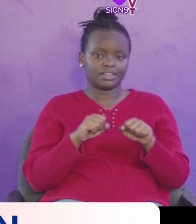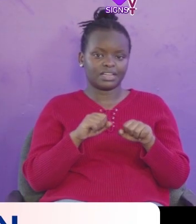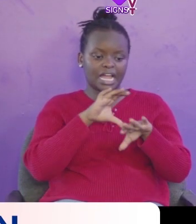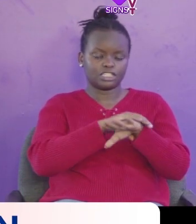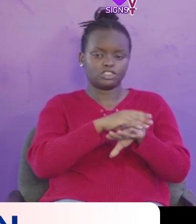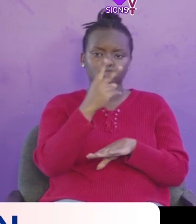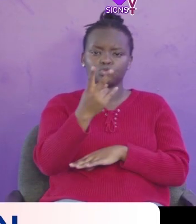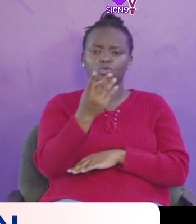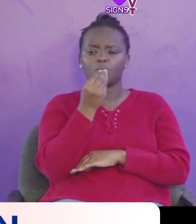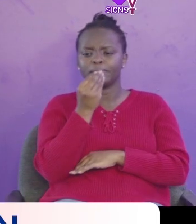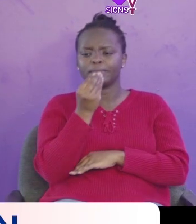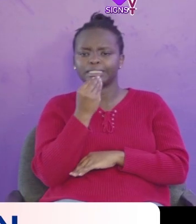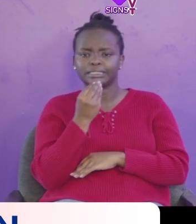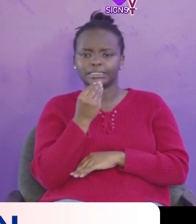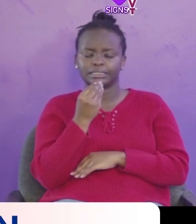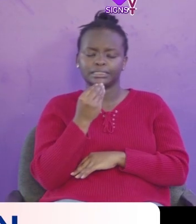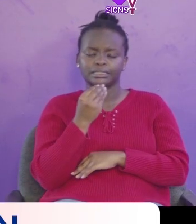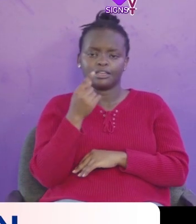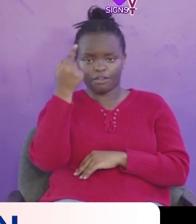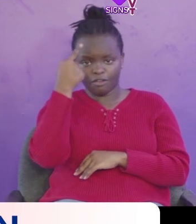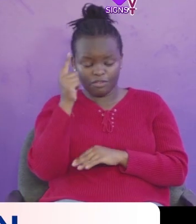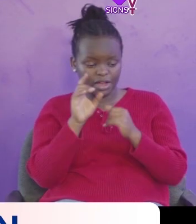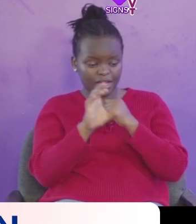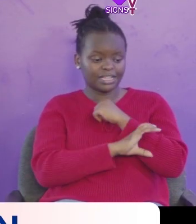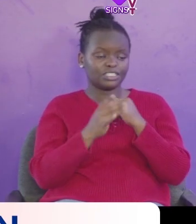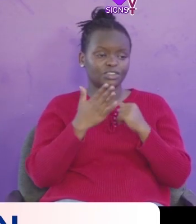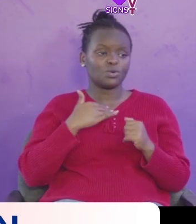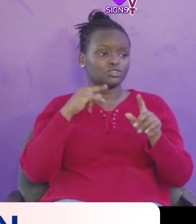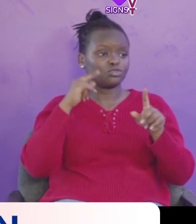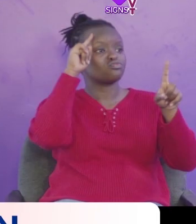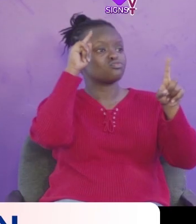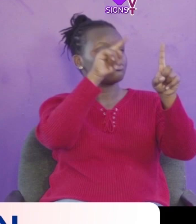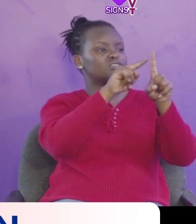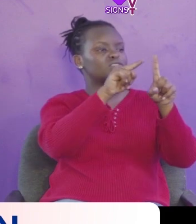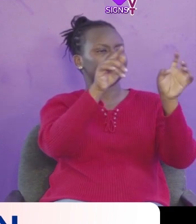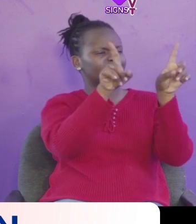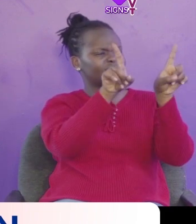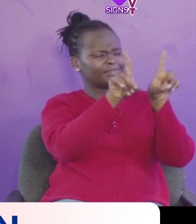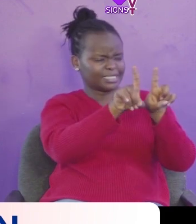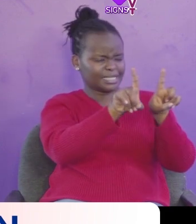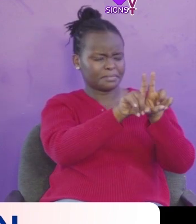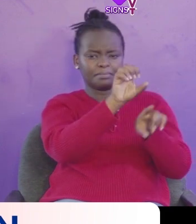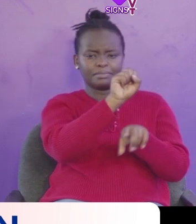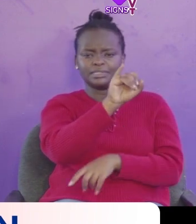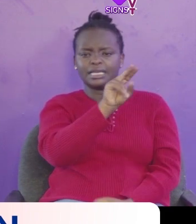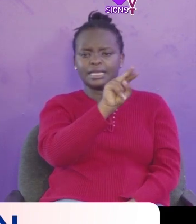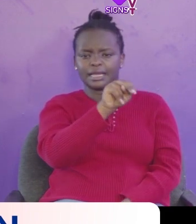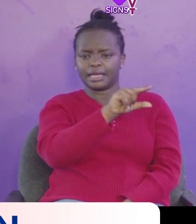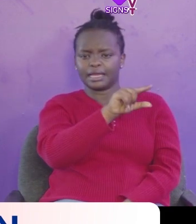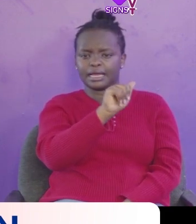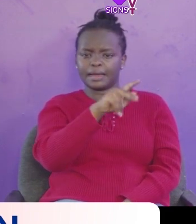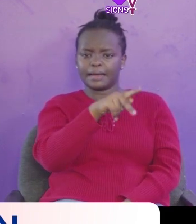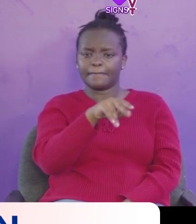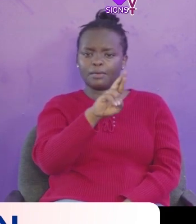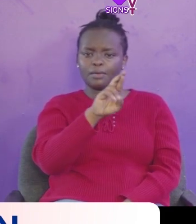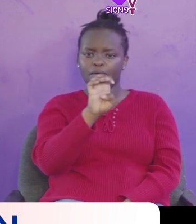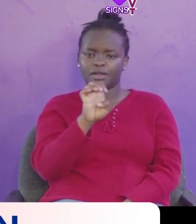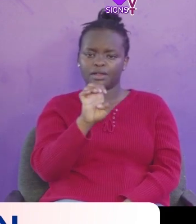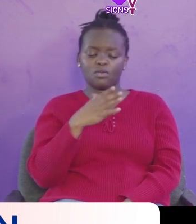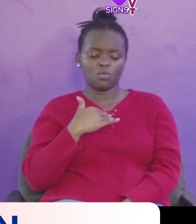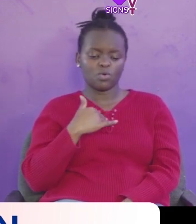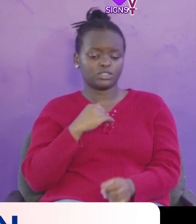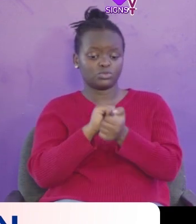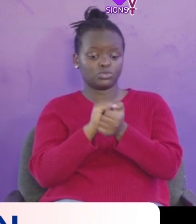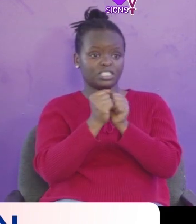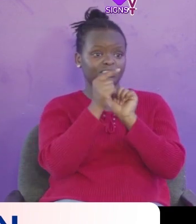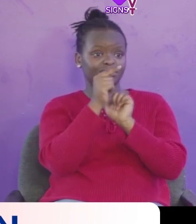in a country that wants to transform to Singapore. You want to transform a country to Singapore only by houses. There